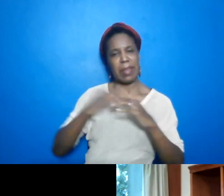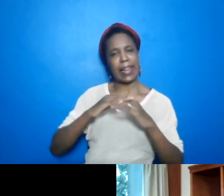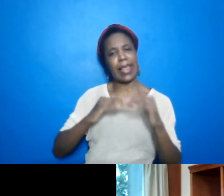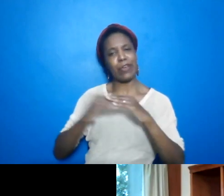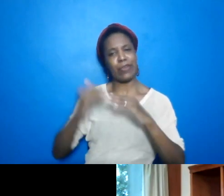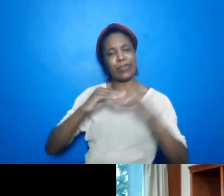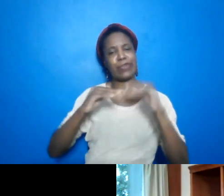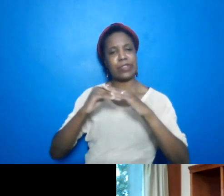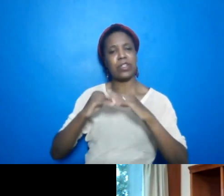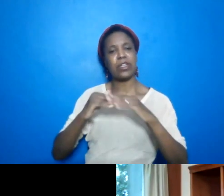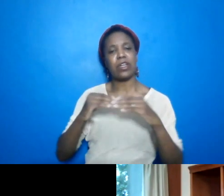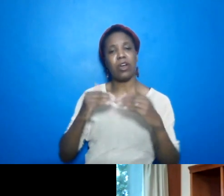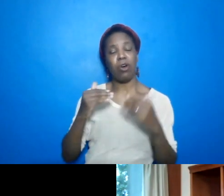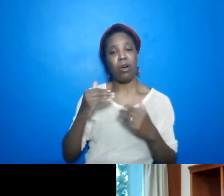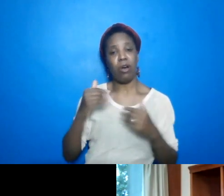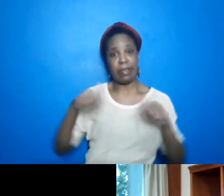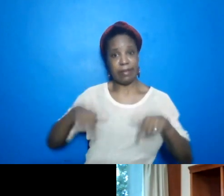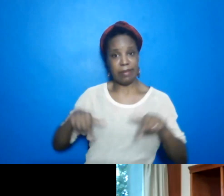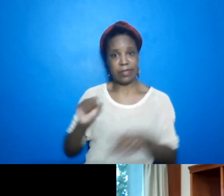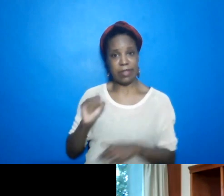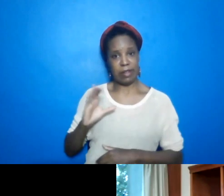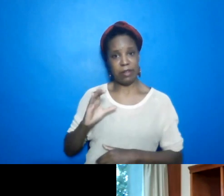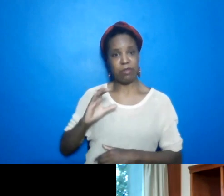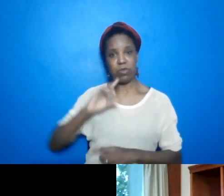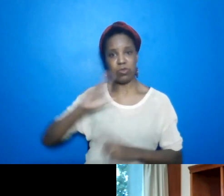numbers when it comes to domestic violence,